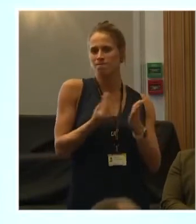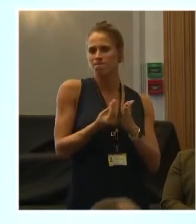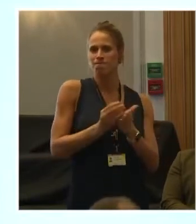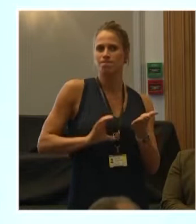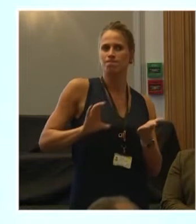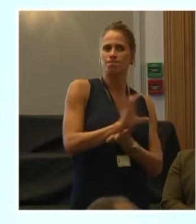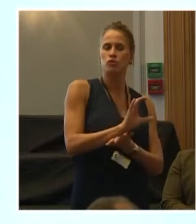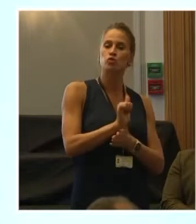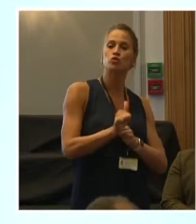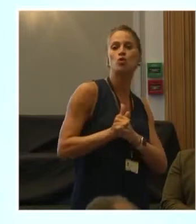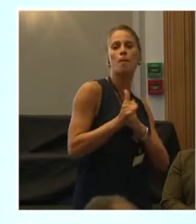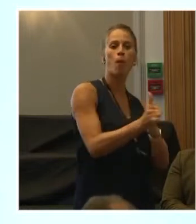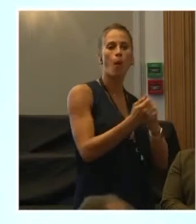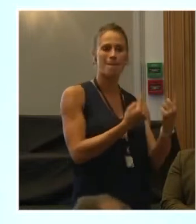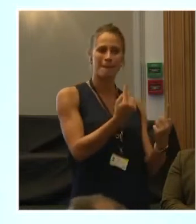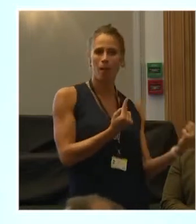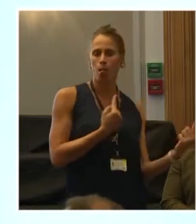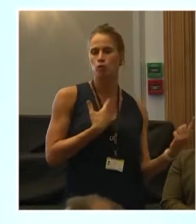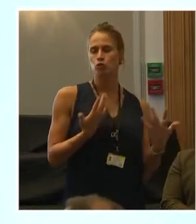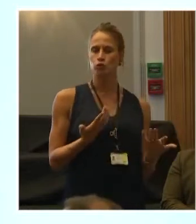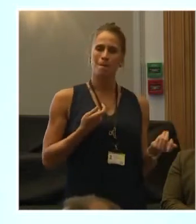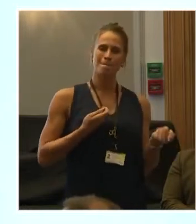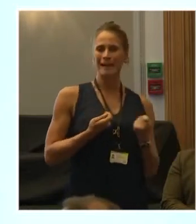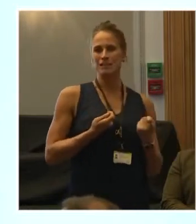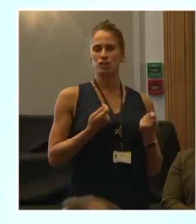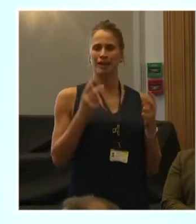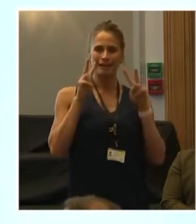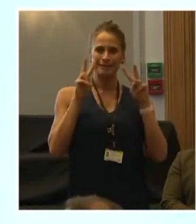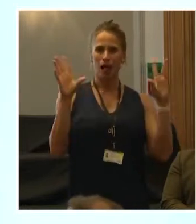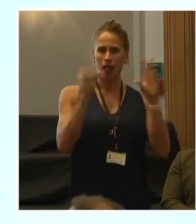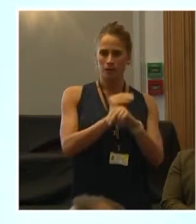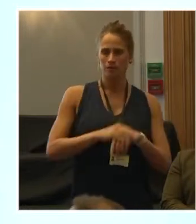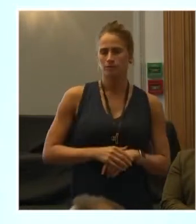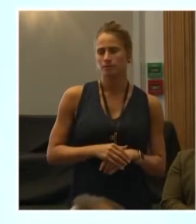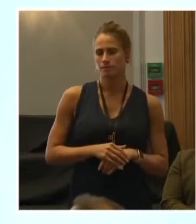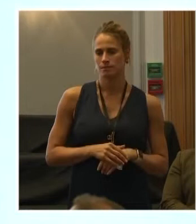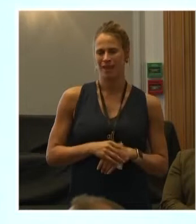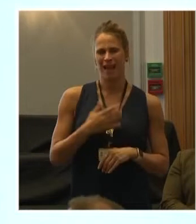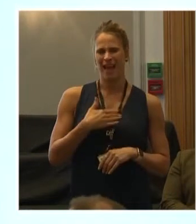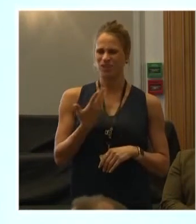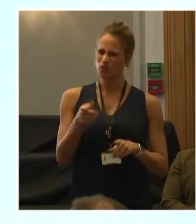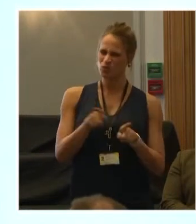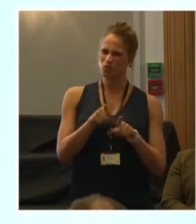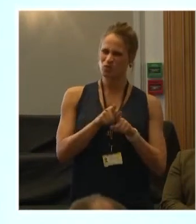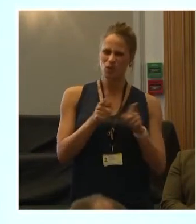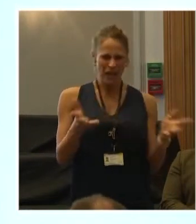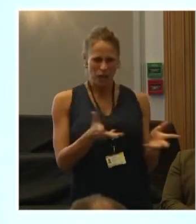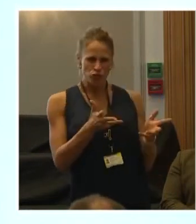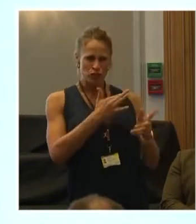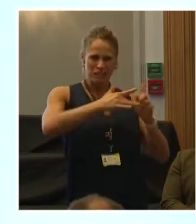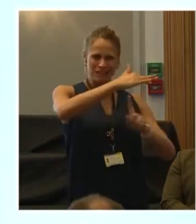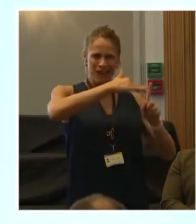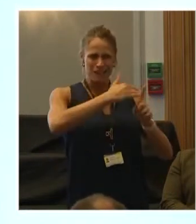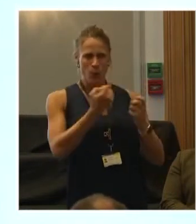inherited sight loss, around 23%, and increasing society's understanding of the needs of people with inherited sight loss,